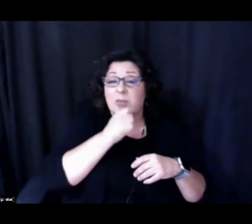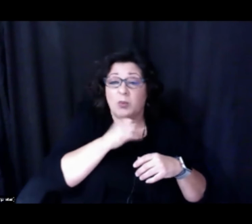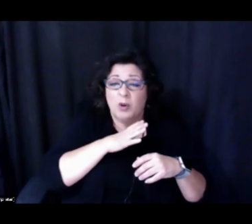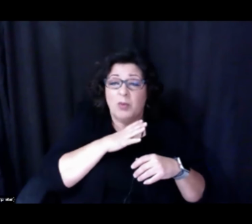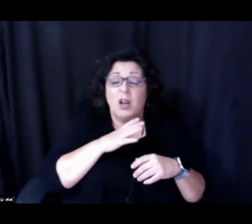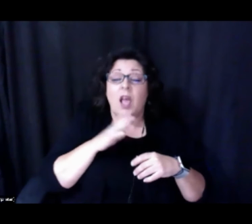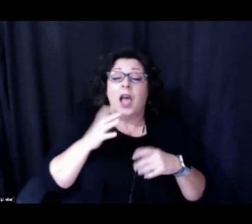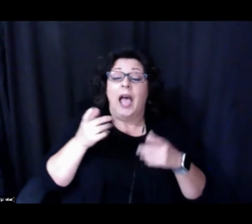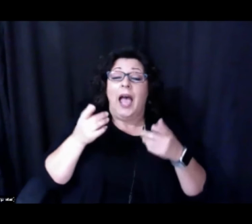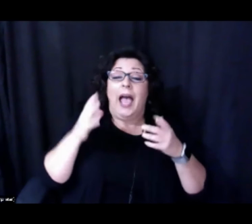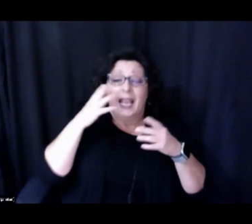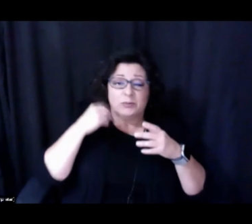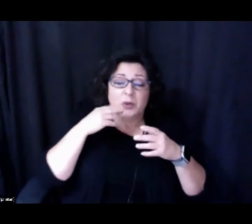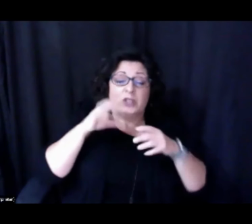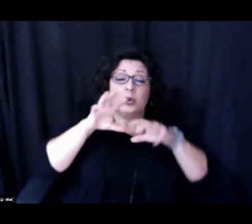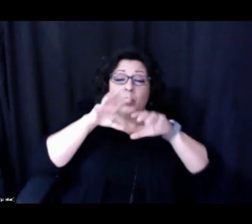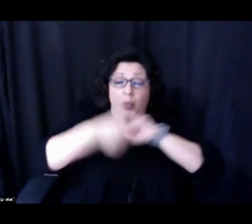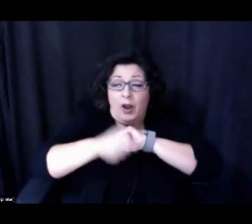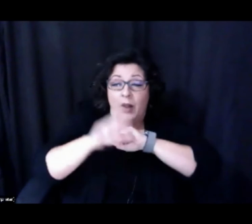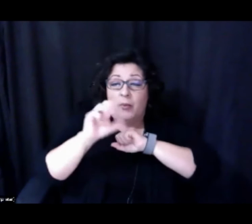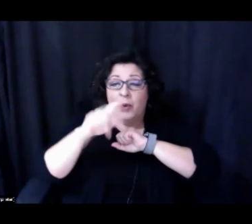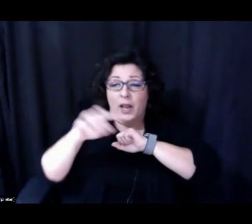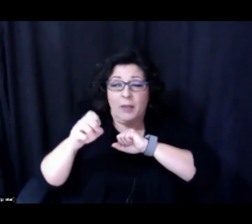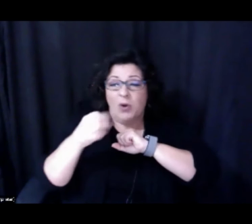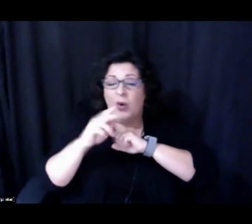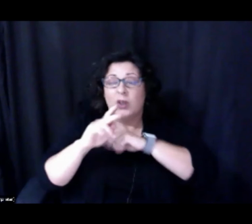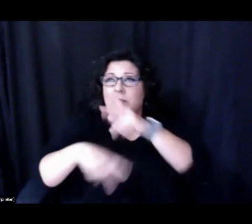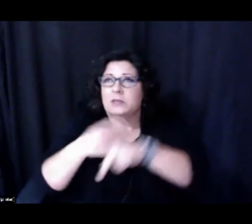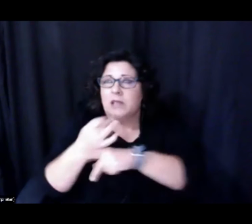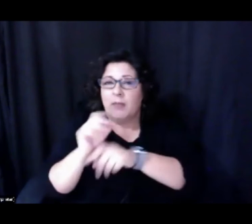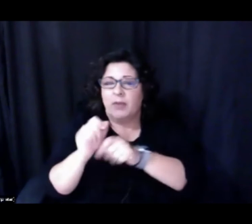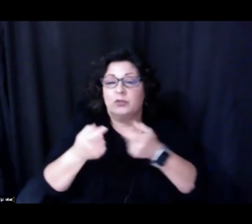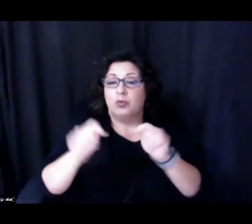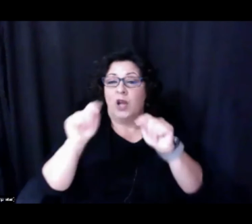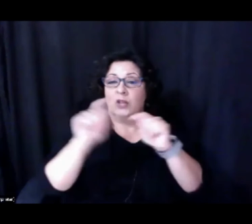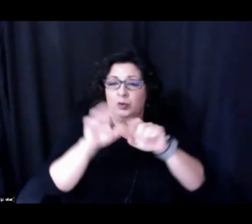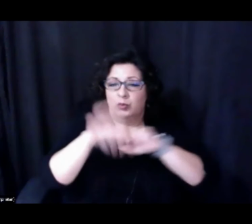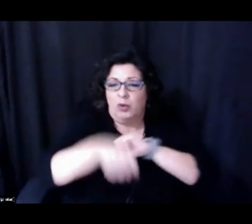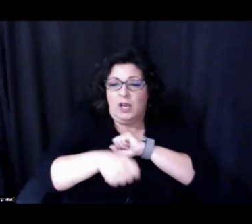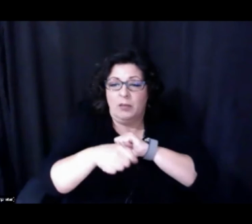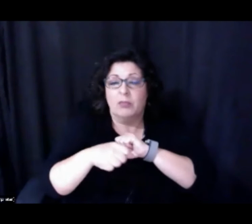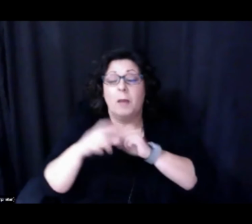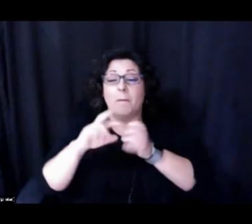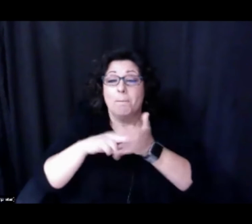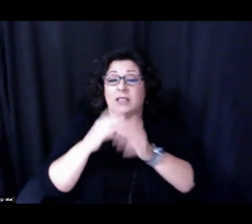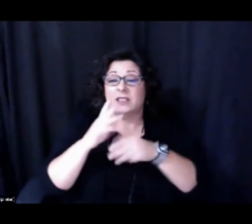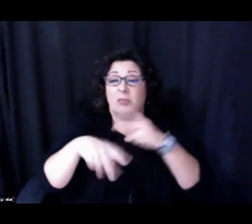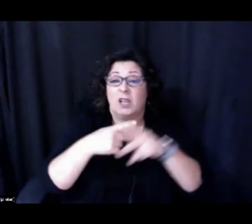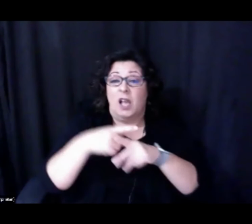rape in their lifetime. And this statistic specifically defines rape as penetration.